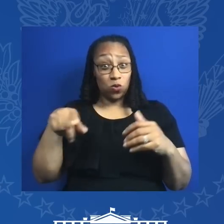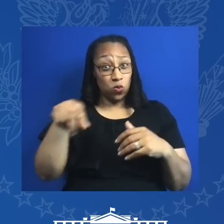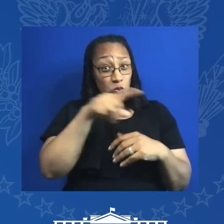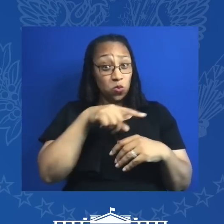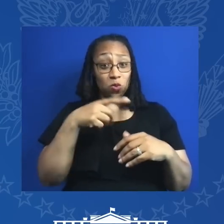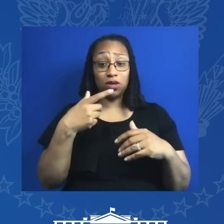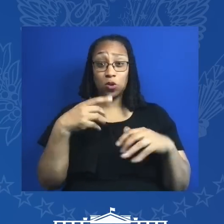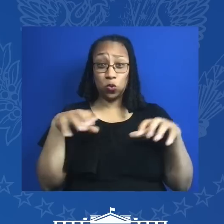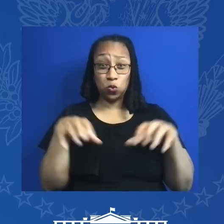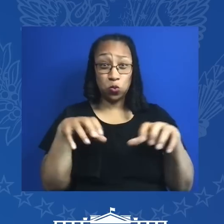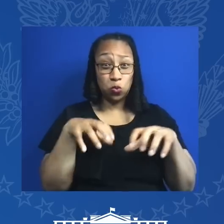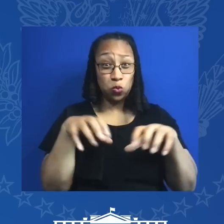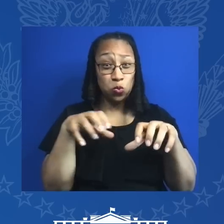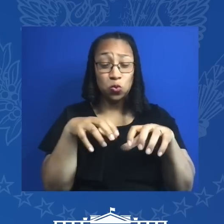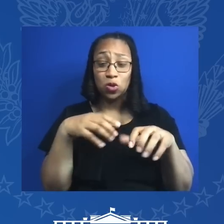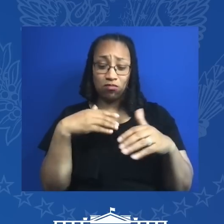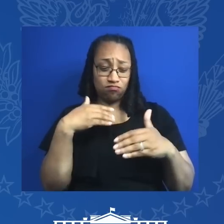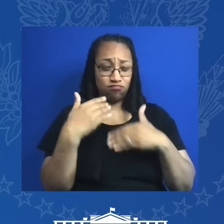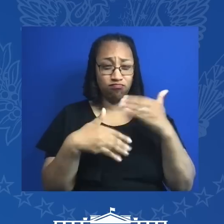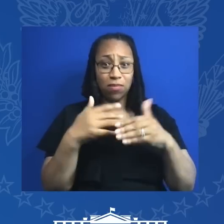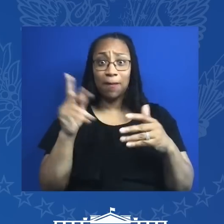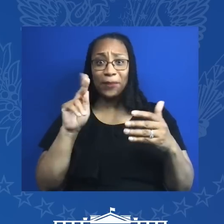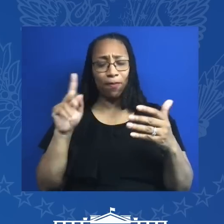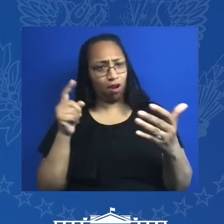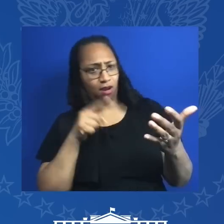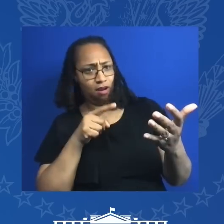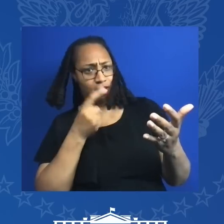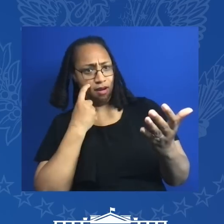loved. That's the miracle that